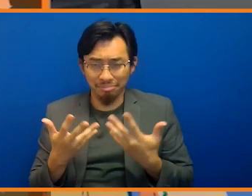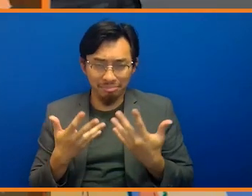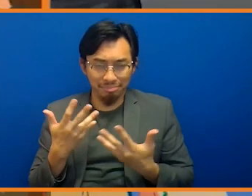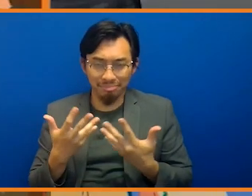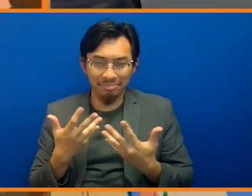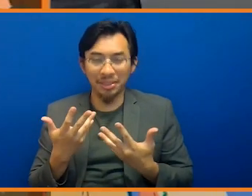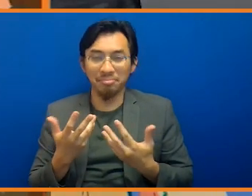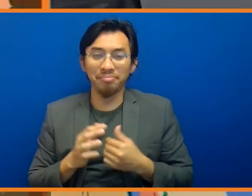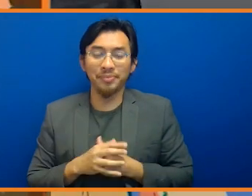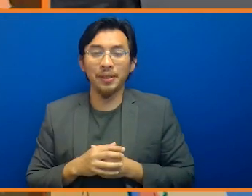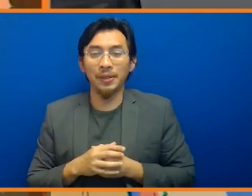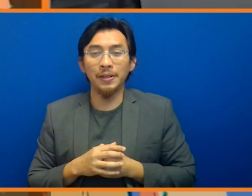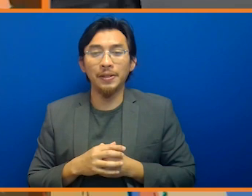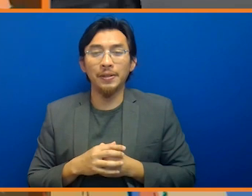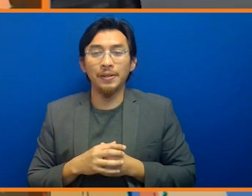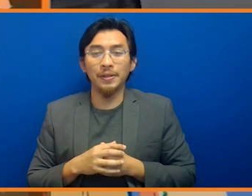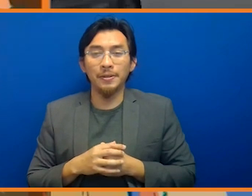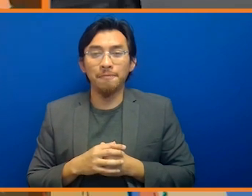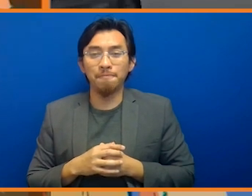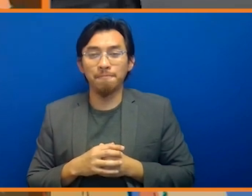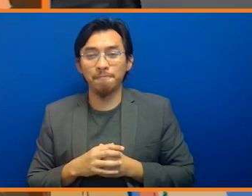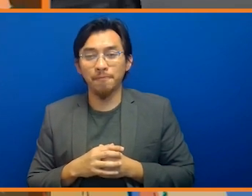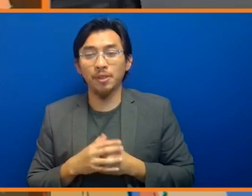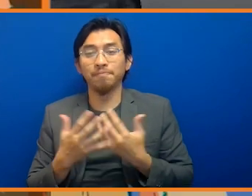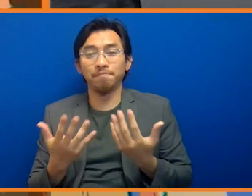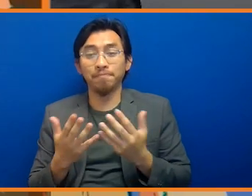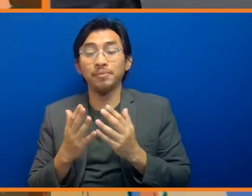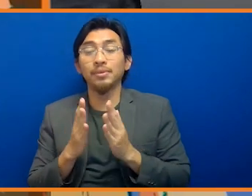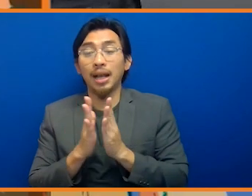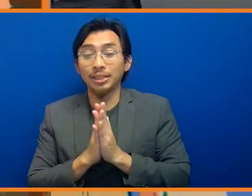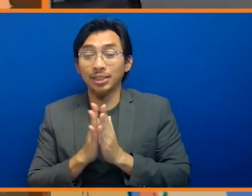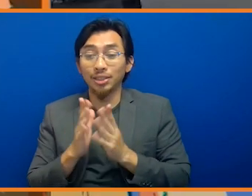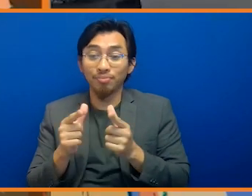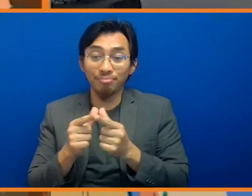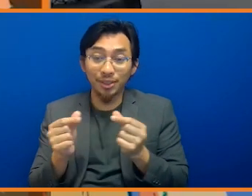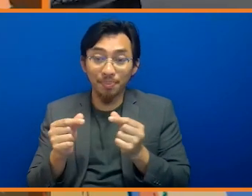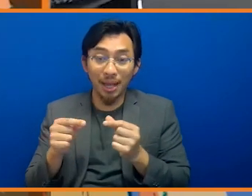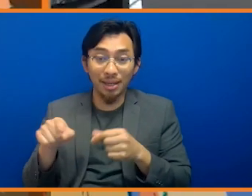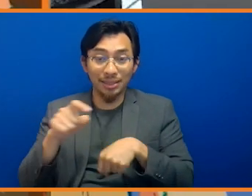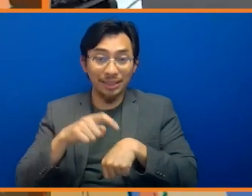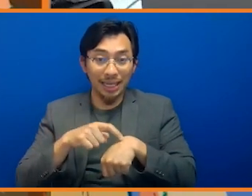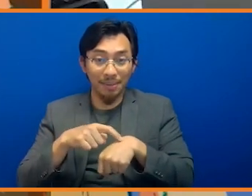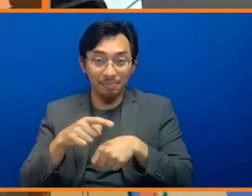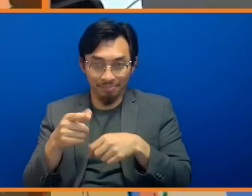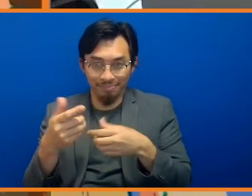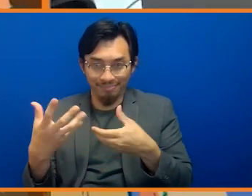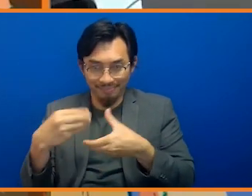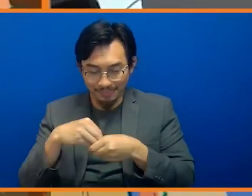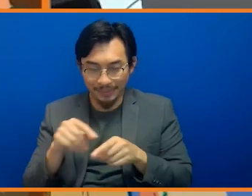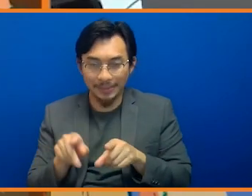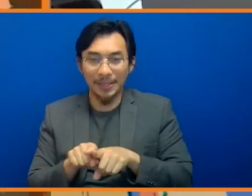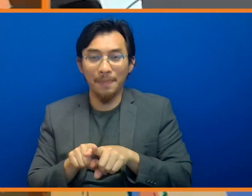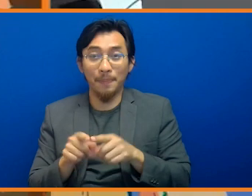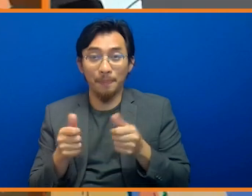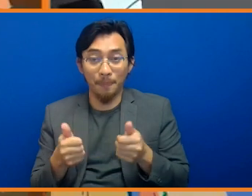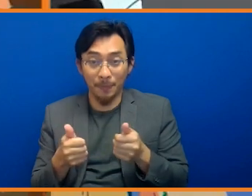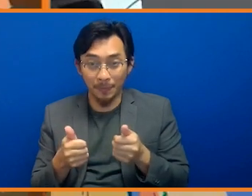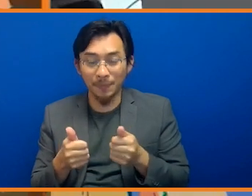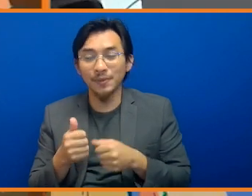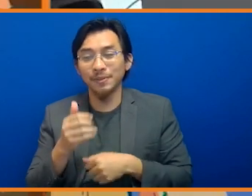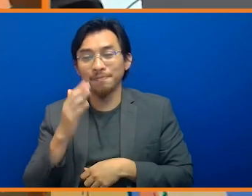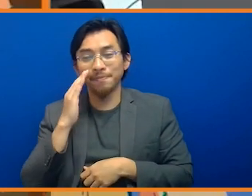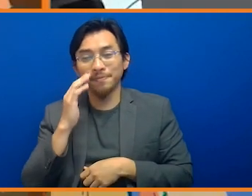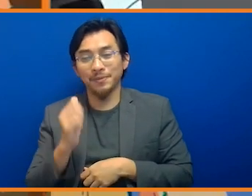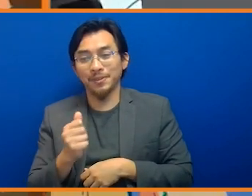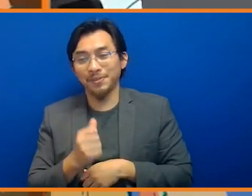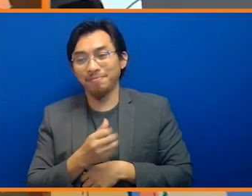16:20 Western Indonesian time or plus 2 hour Japanese standard time. So see you then. Wassalamualaikum